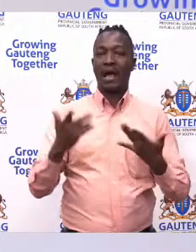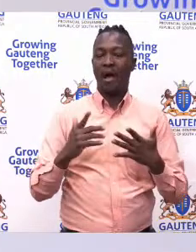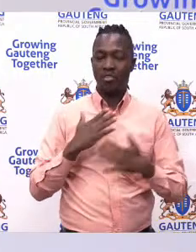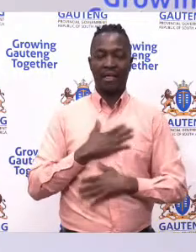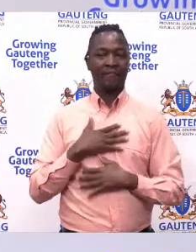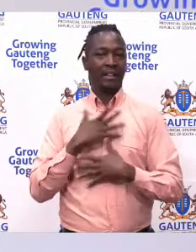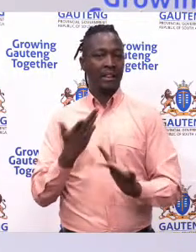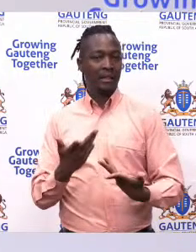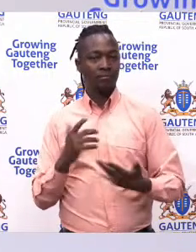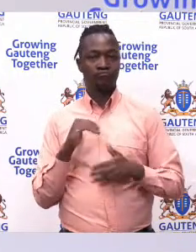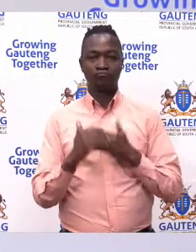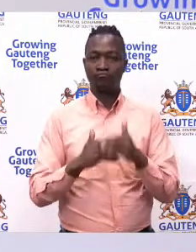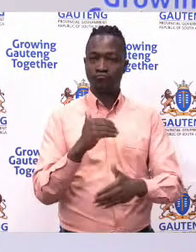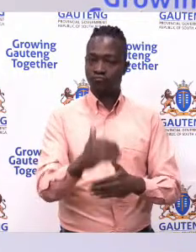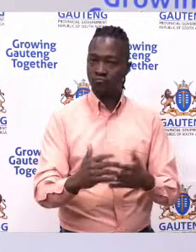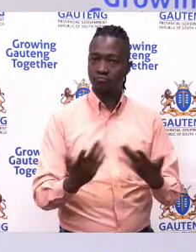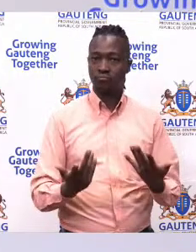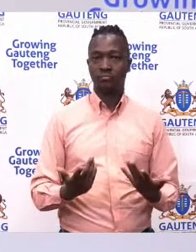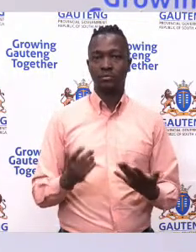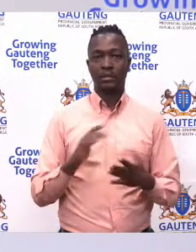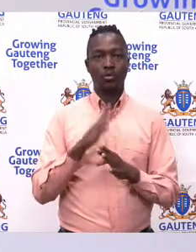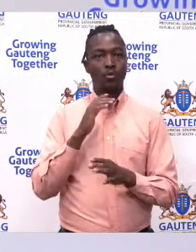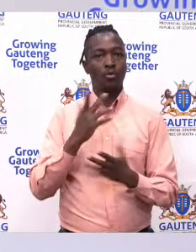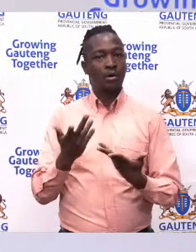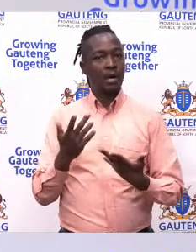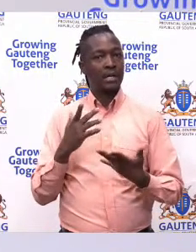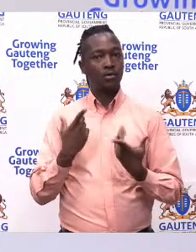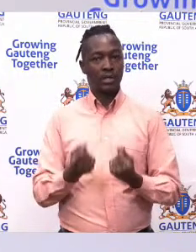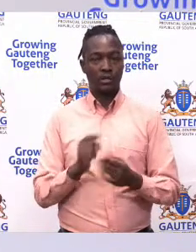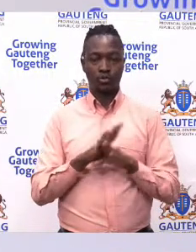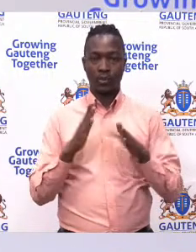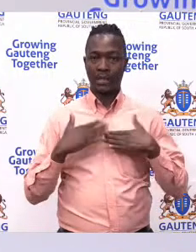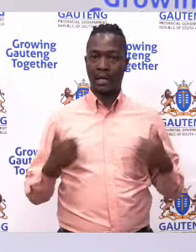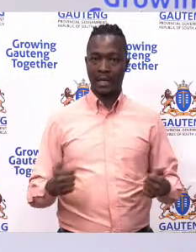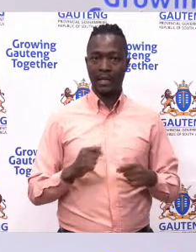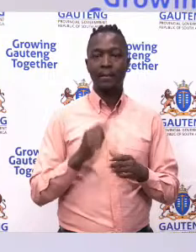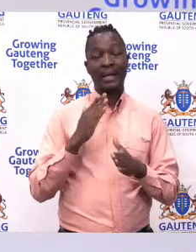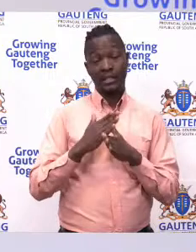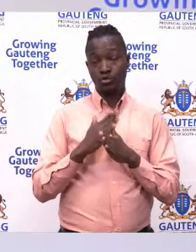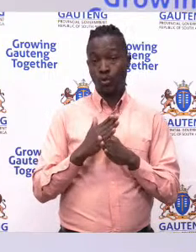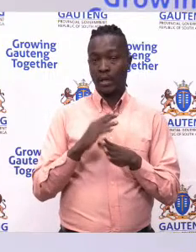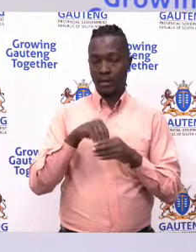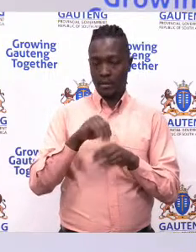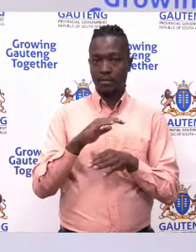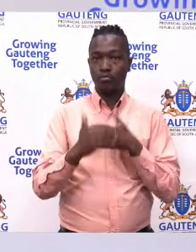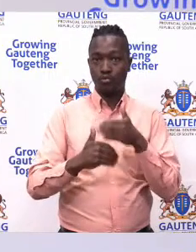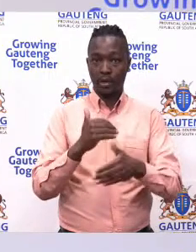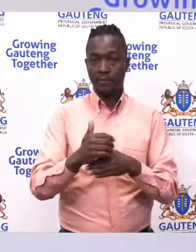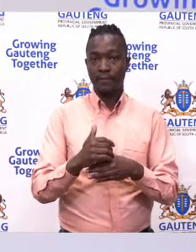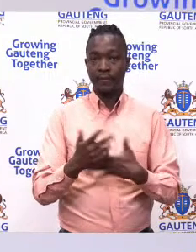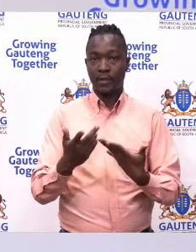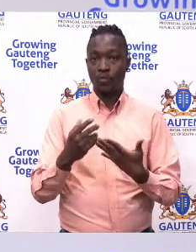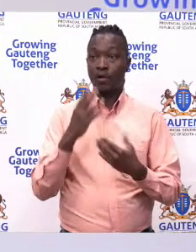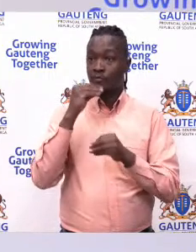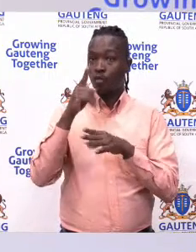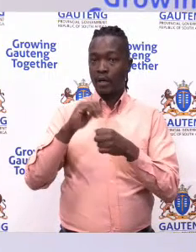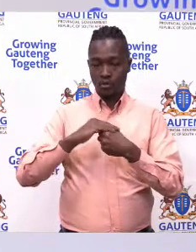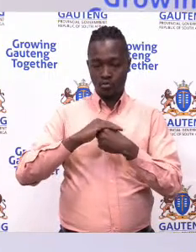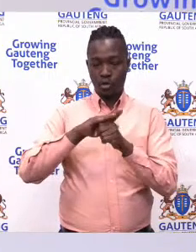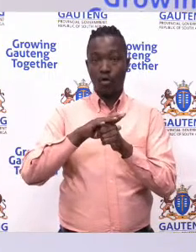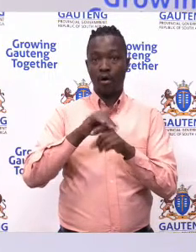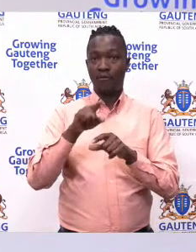on their state and how they are doing. But it's work in progress. We have spoken to the COVID-19